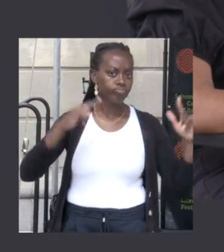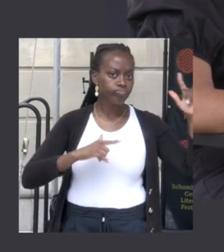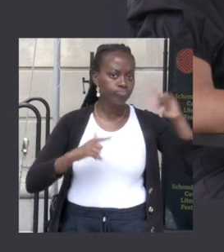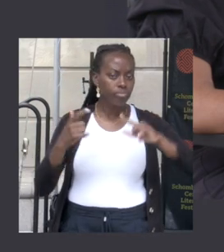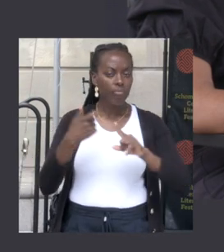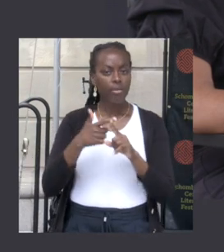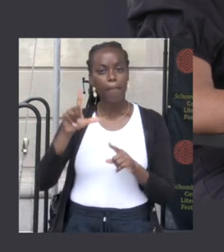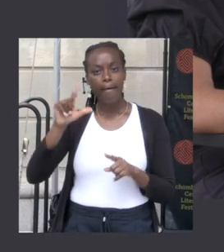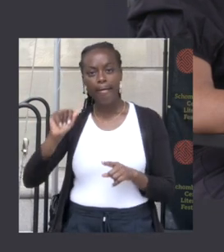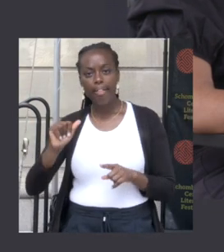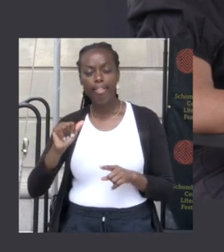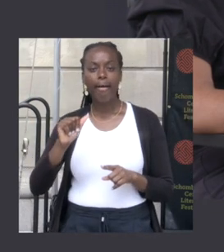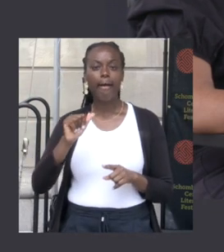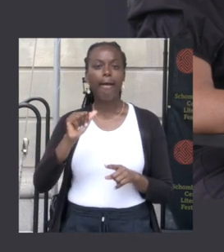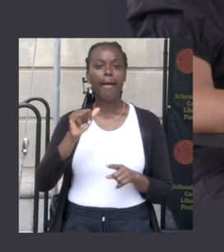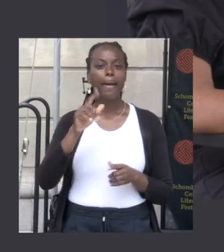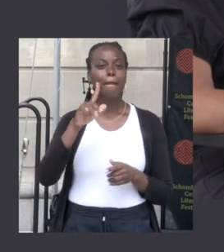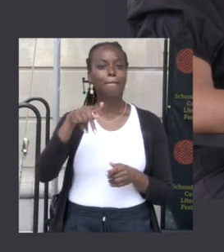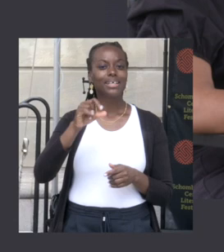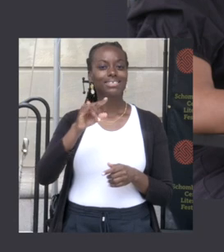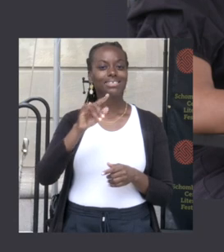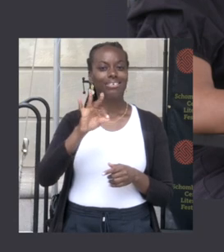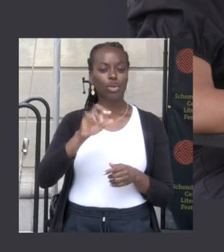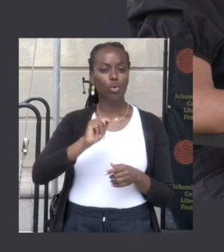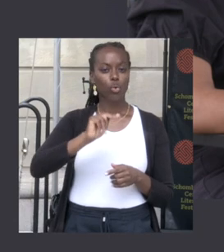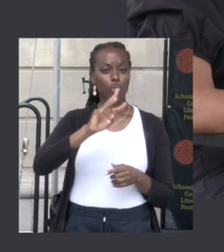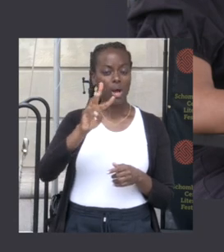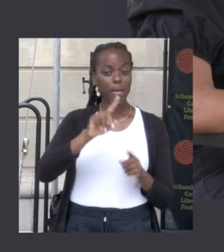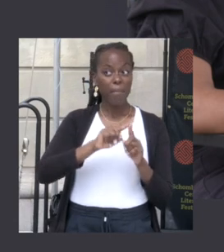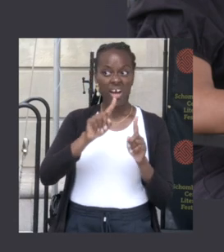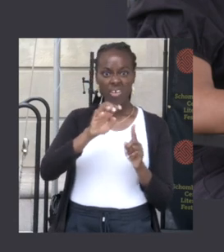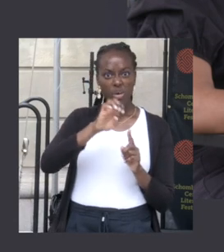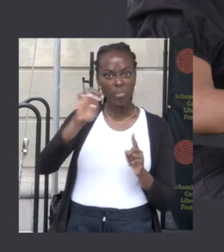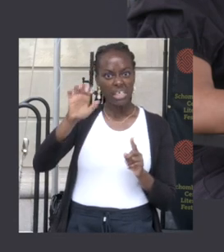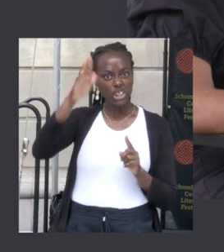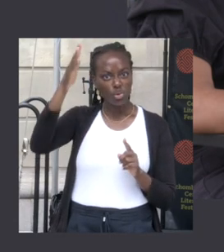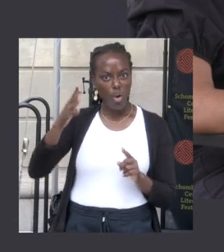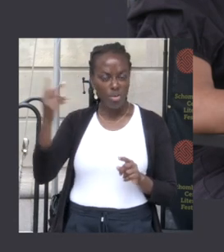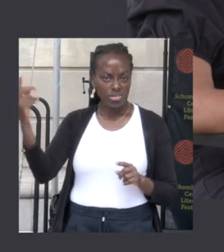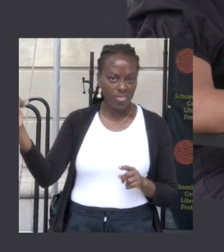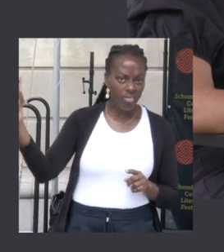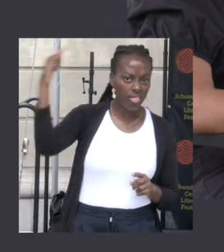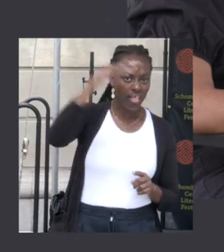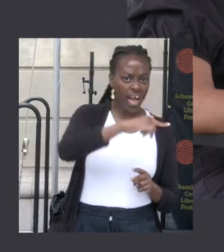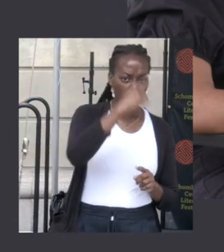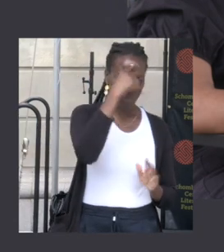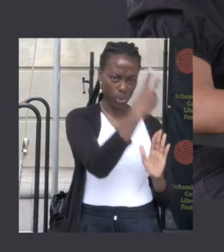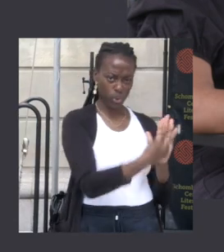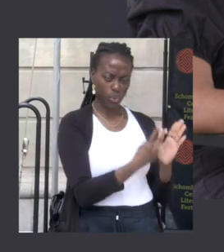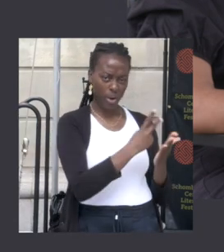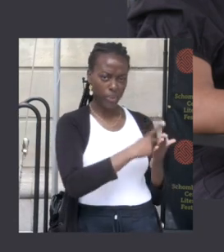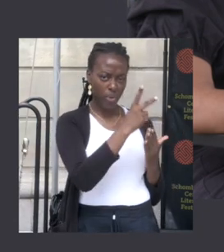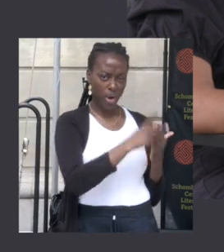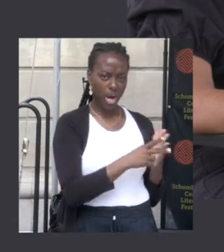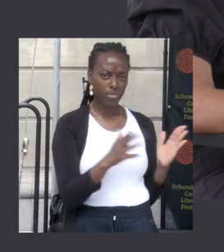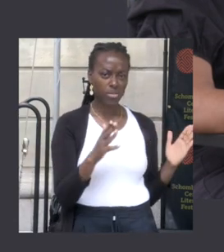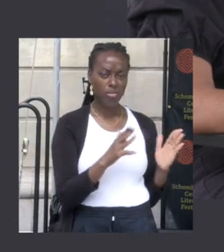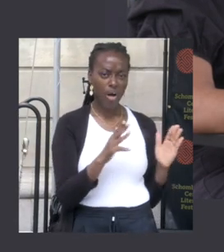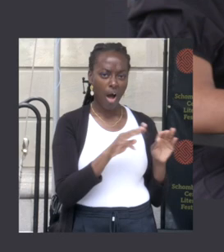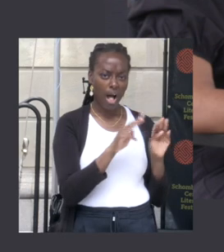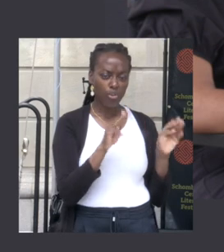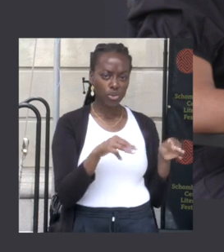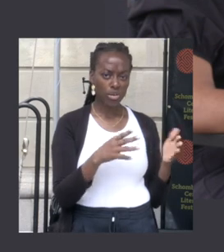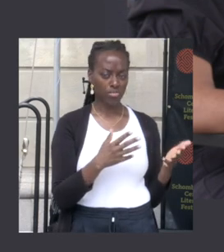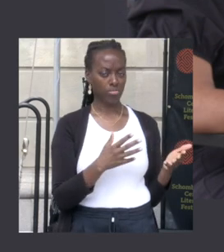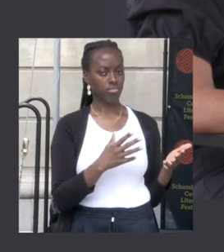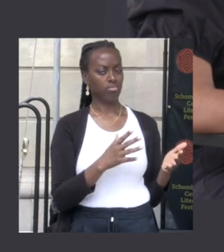or the Pacific Northwest, but the fact that we had people flying in from the East Coast for a two-hour program at this small but mighty museum, it